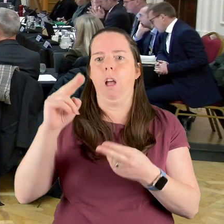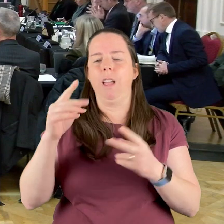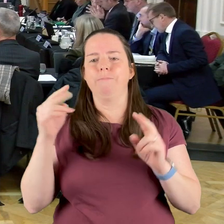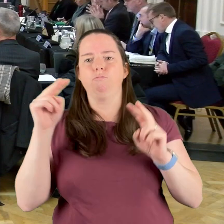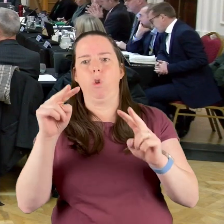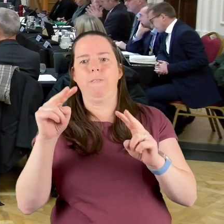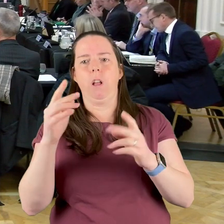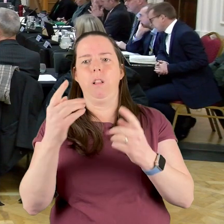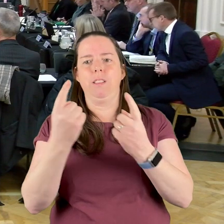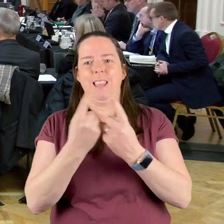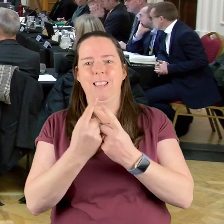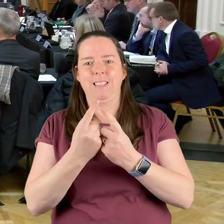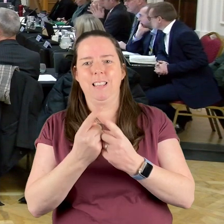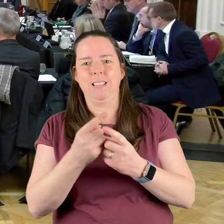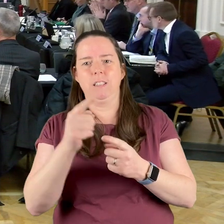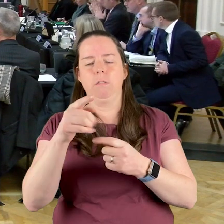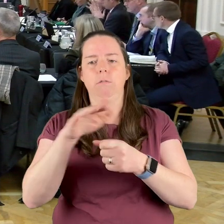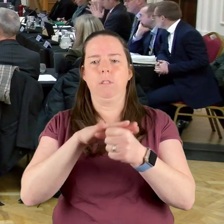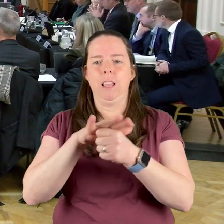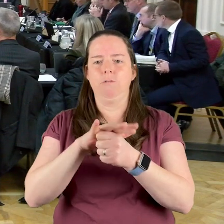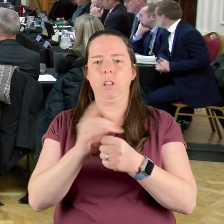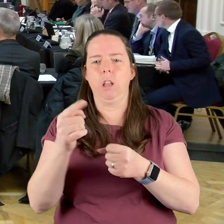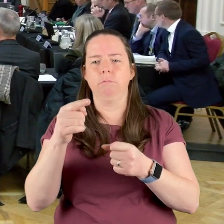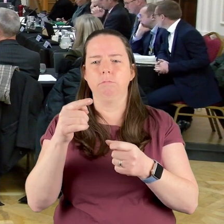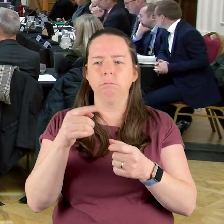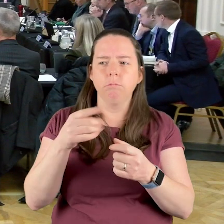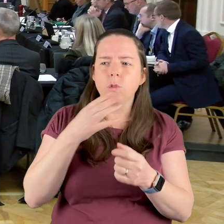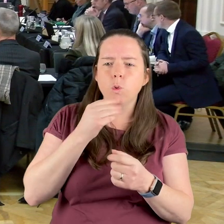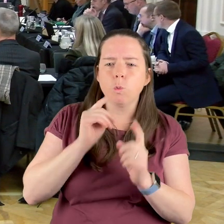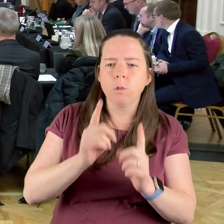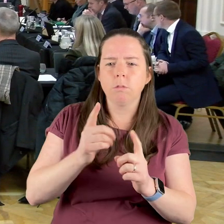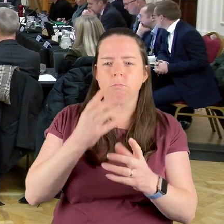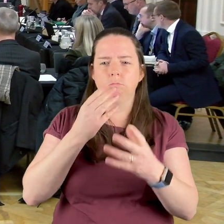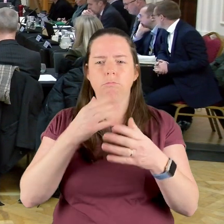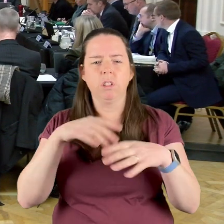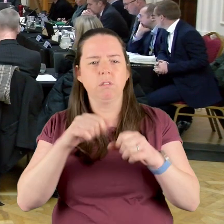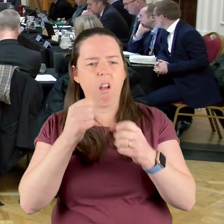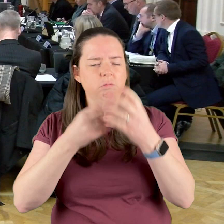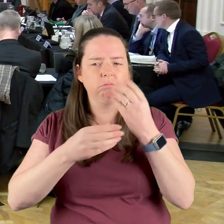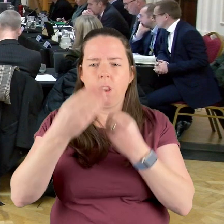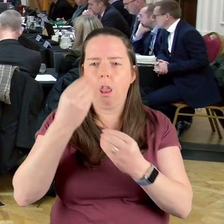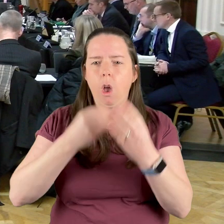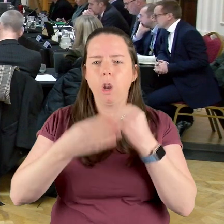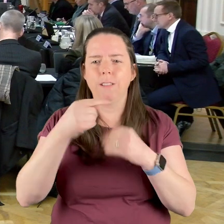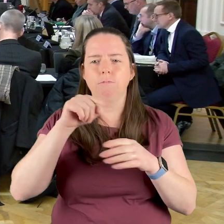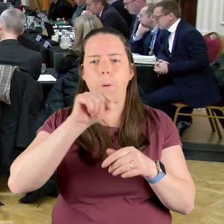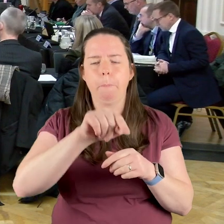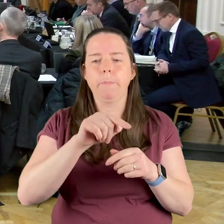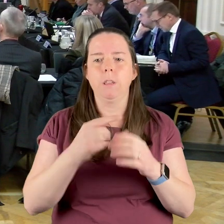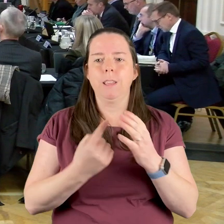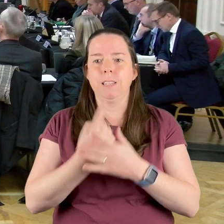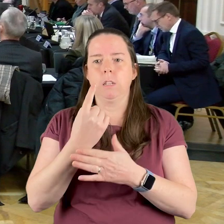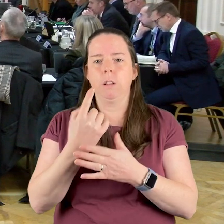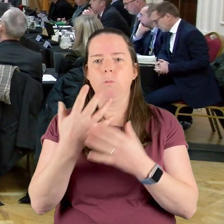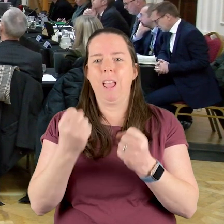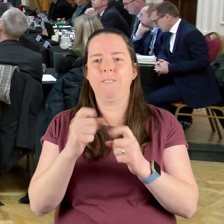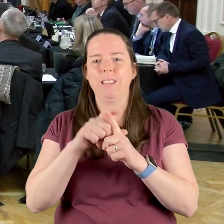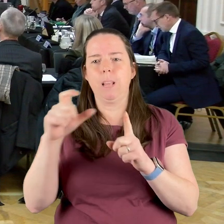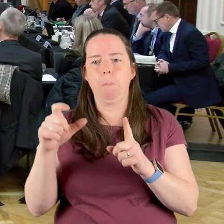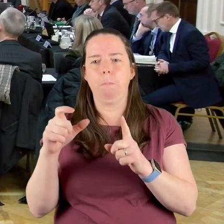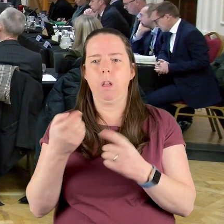is to bring high-profile cases from that area and actually then use that and start and do learning through